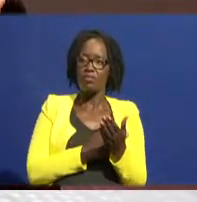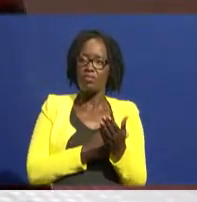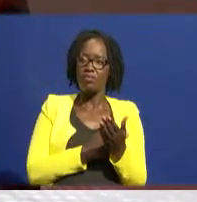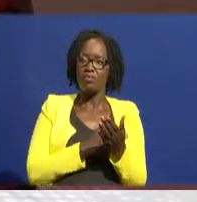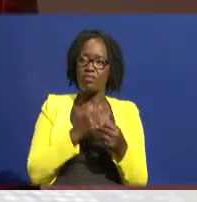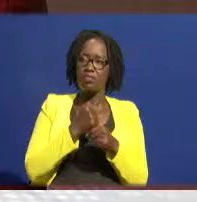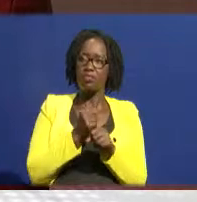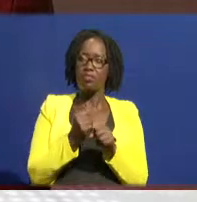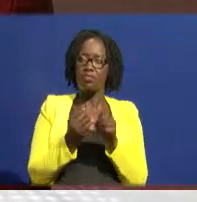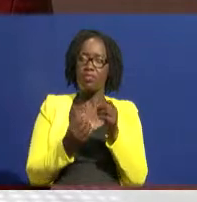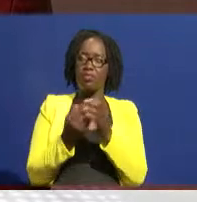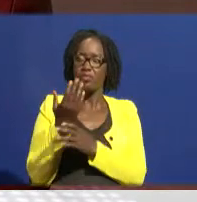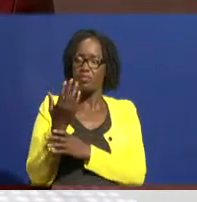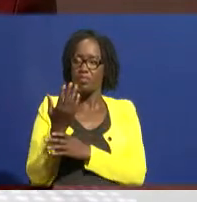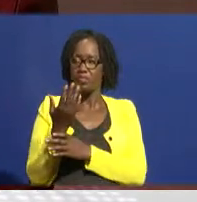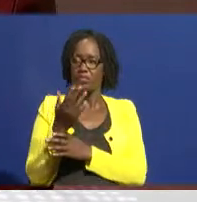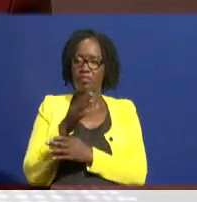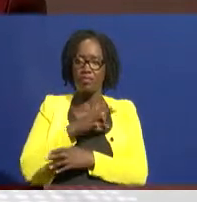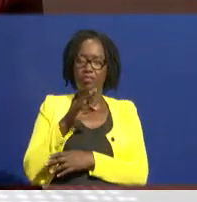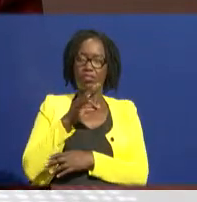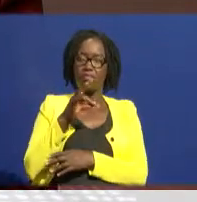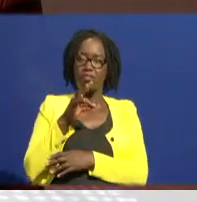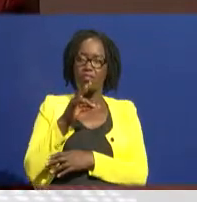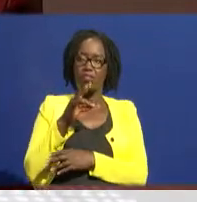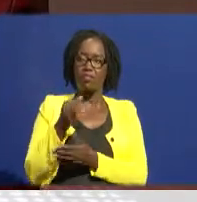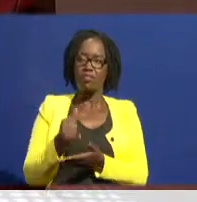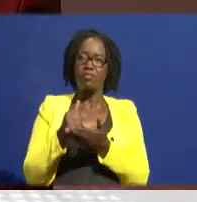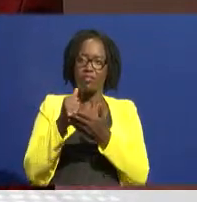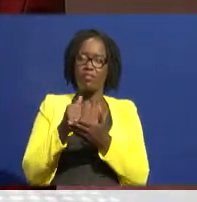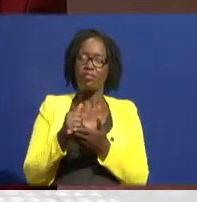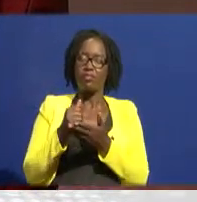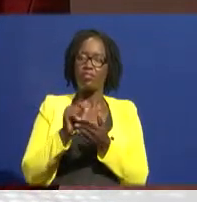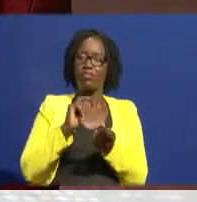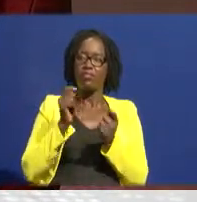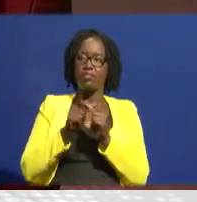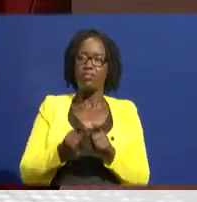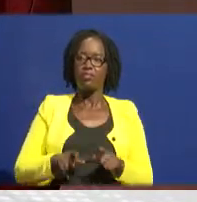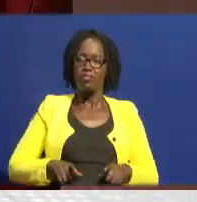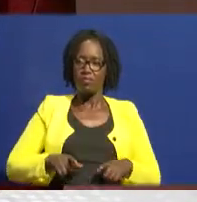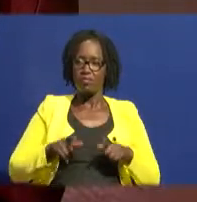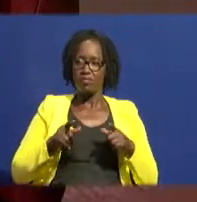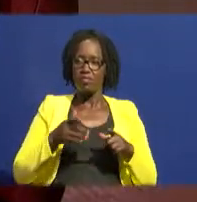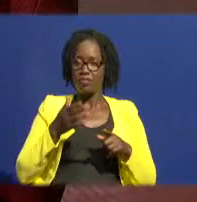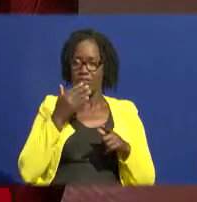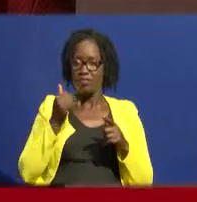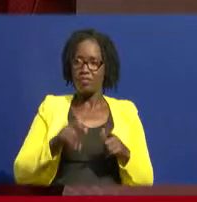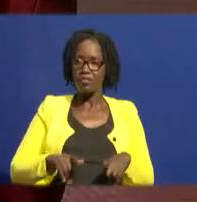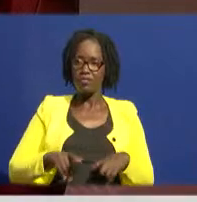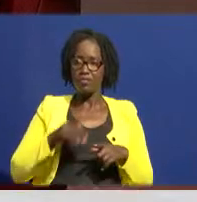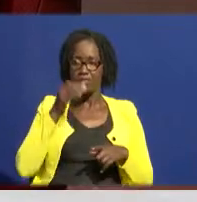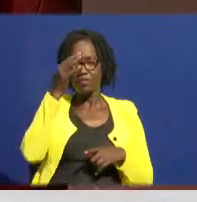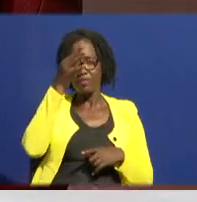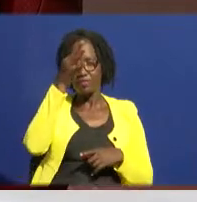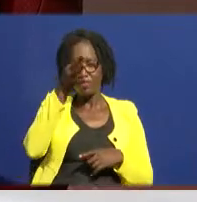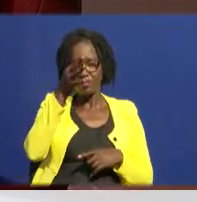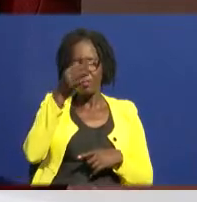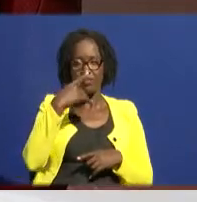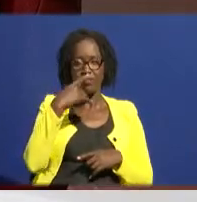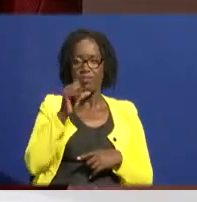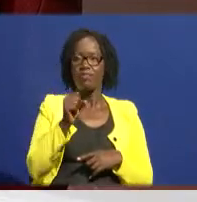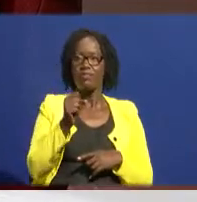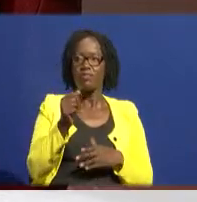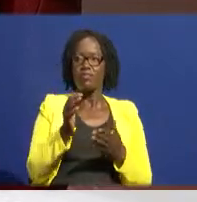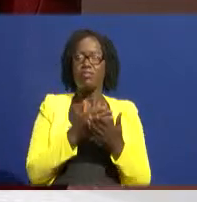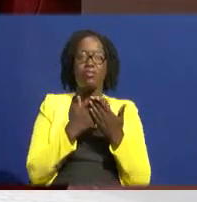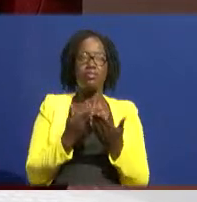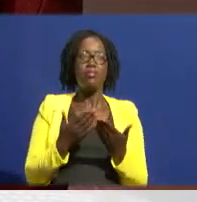to make us grow as spiritually, and also to help us shape our lives for a better life, a better future. And so these are some